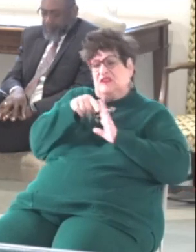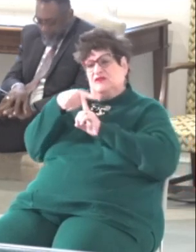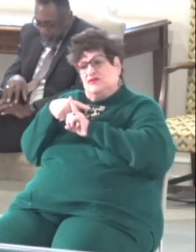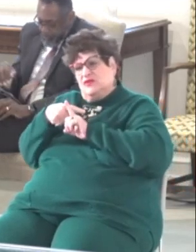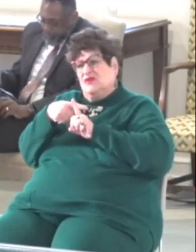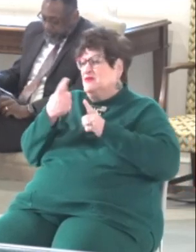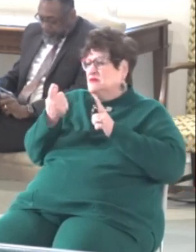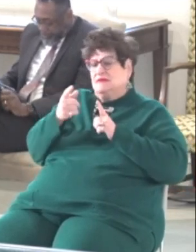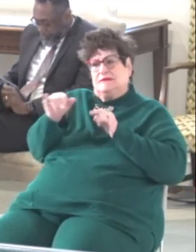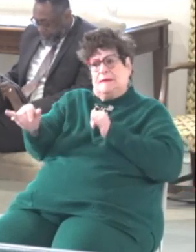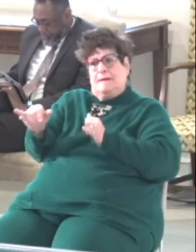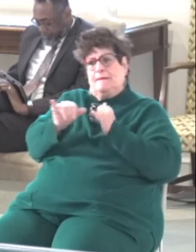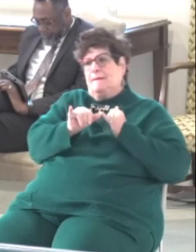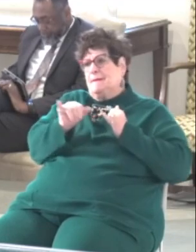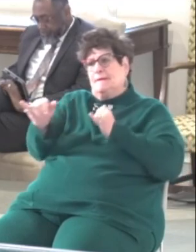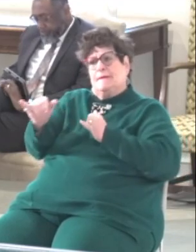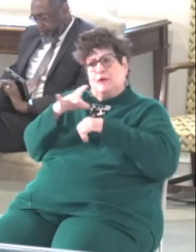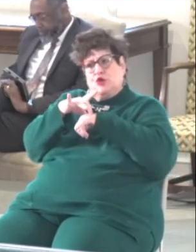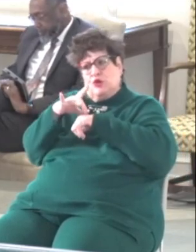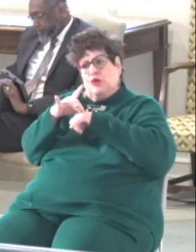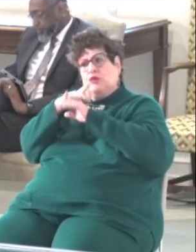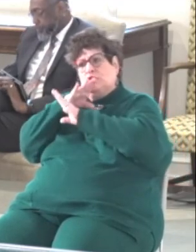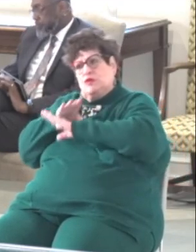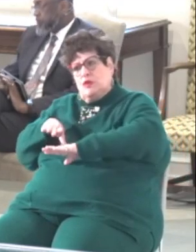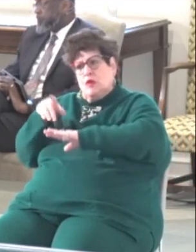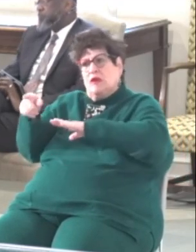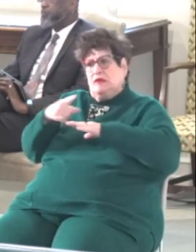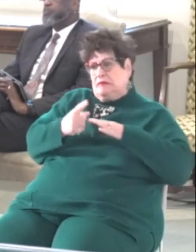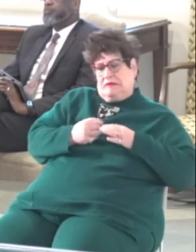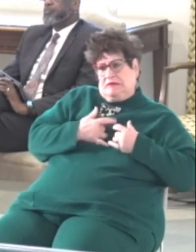this earth. And those ebbs and flows are a